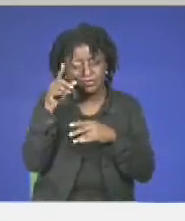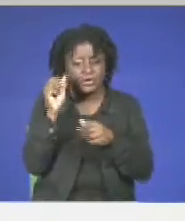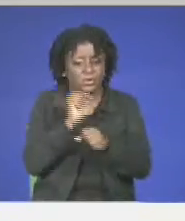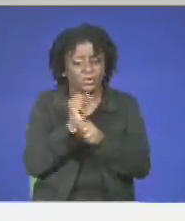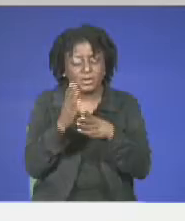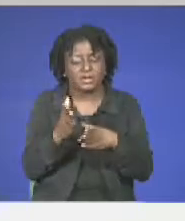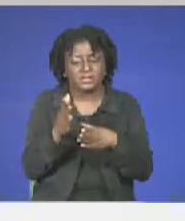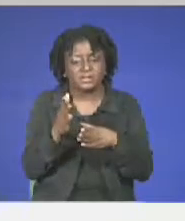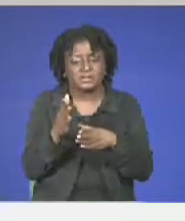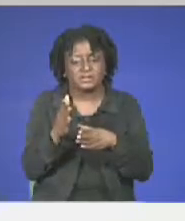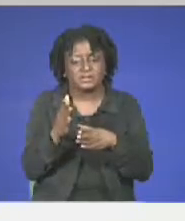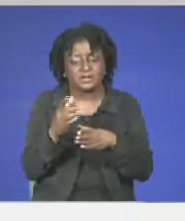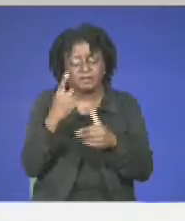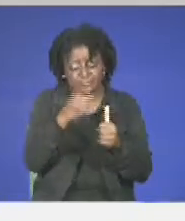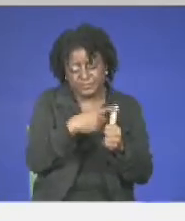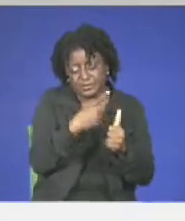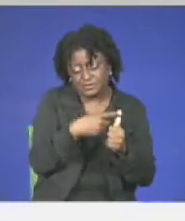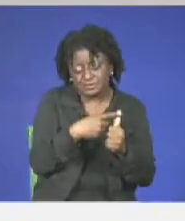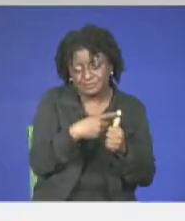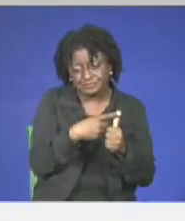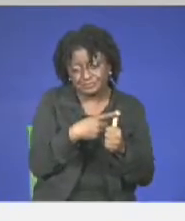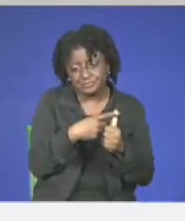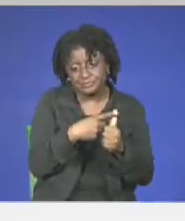in the workplace. First of all,